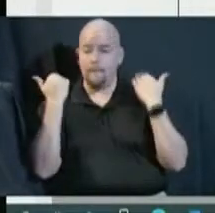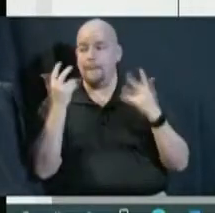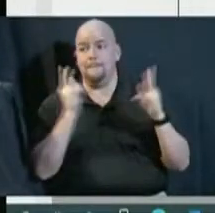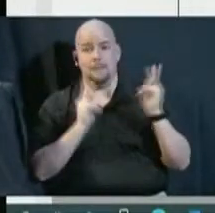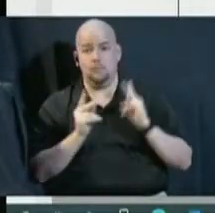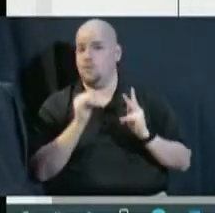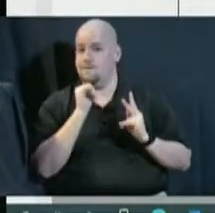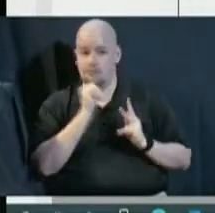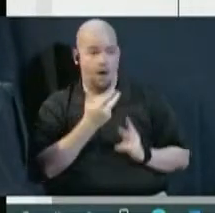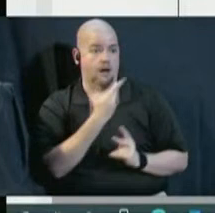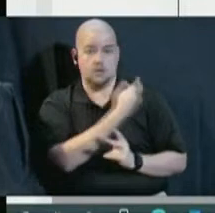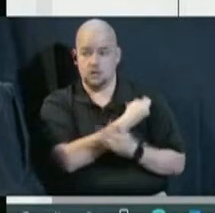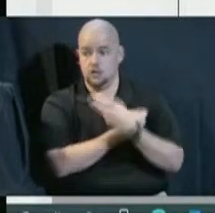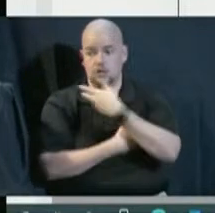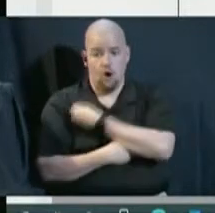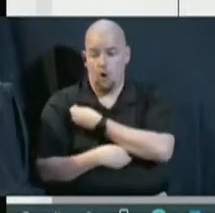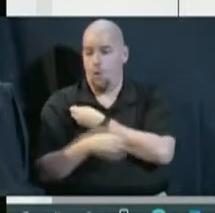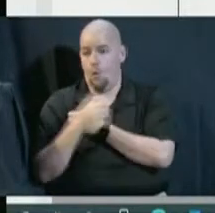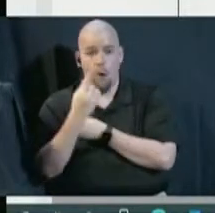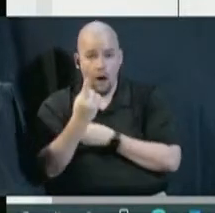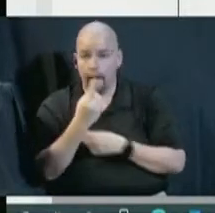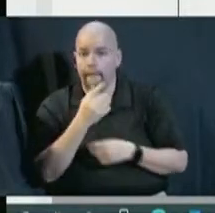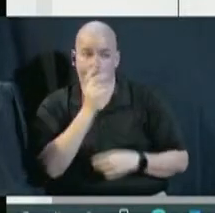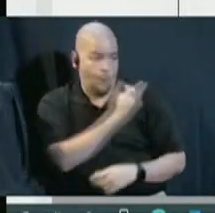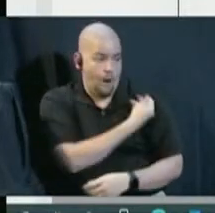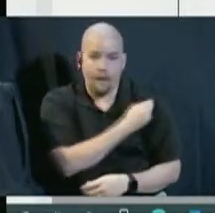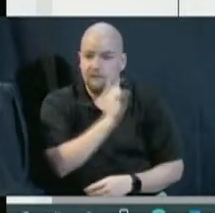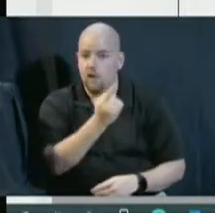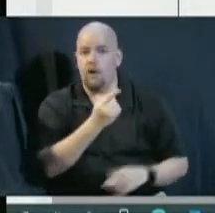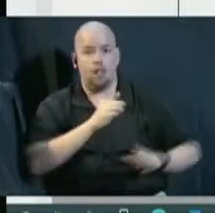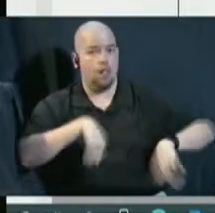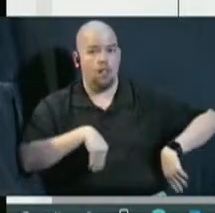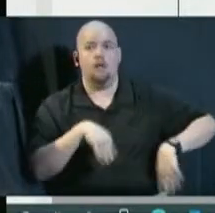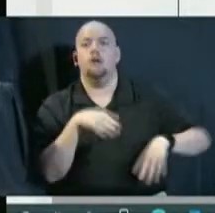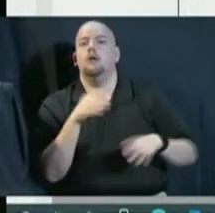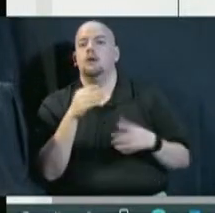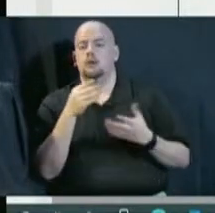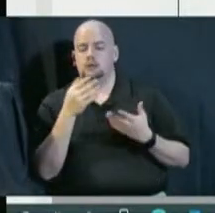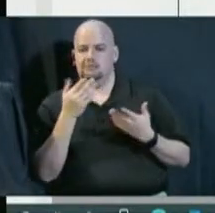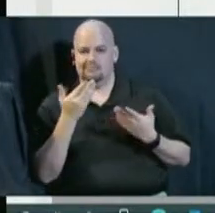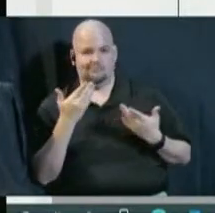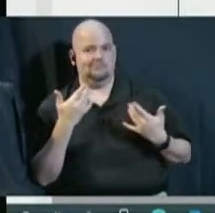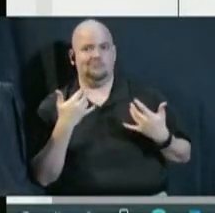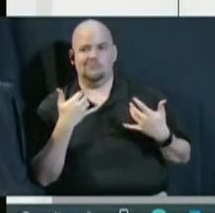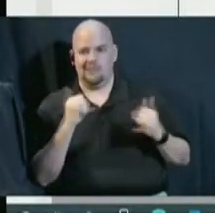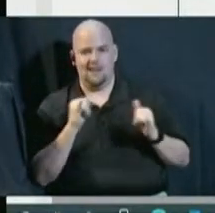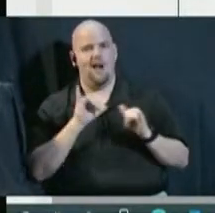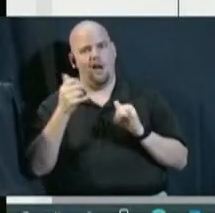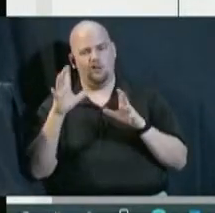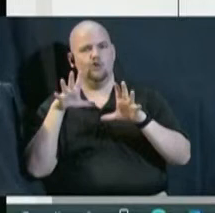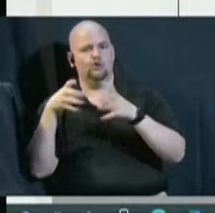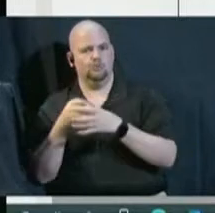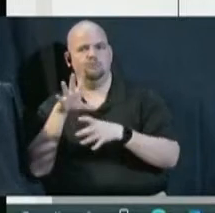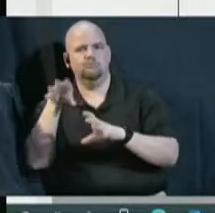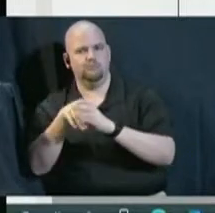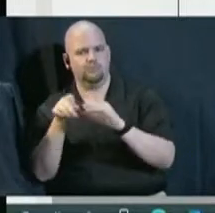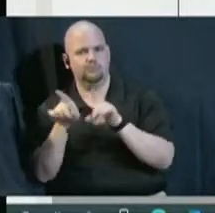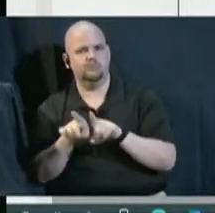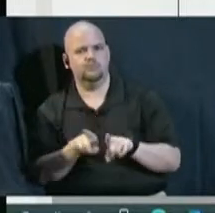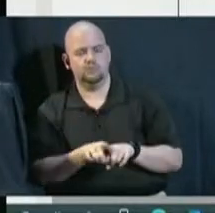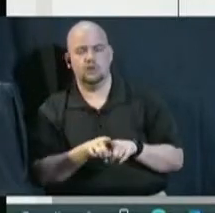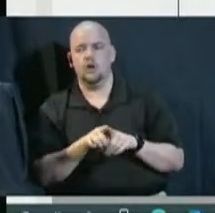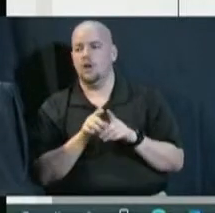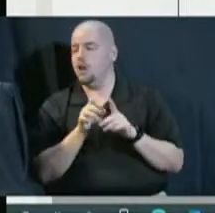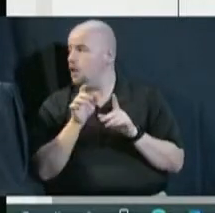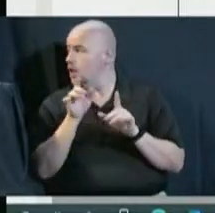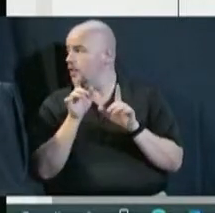who had not gotten a dose, but still those other groups were part of that. I think the lower right